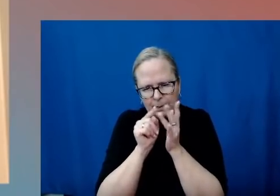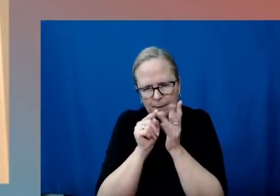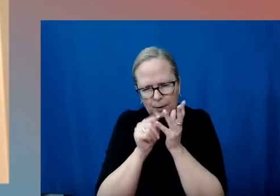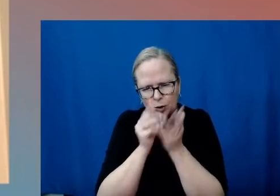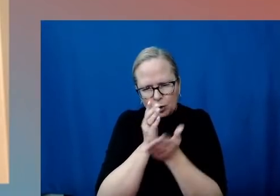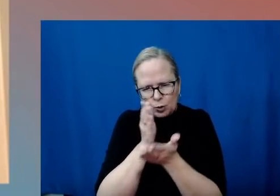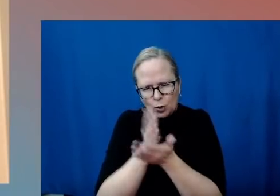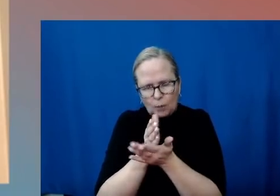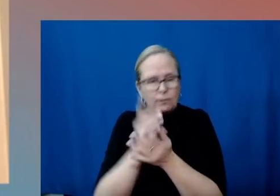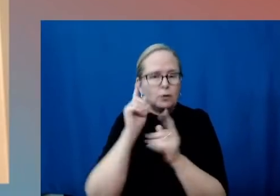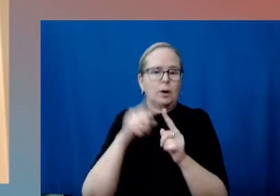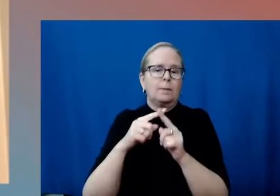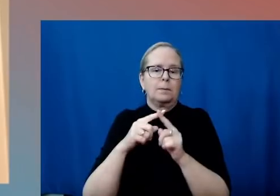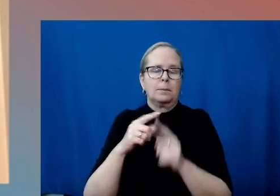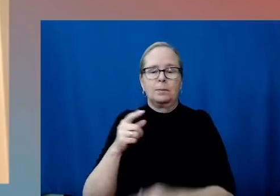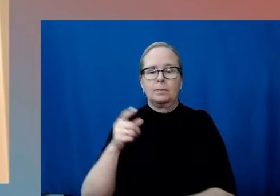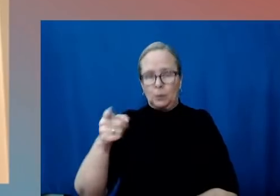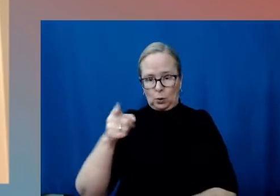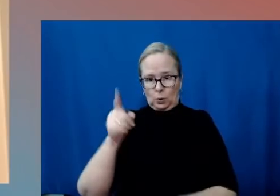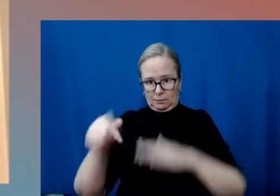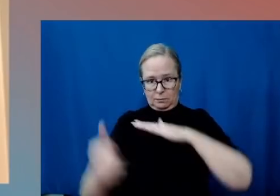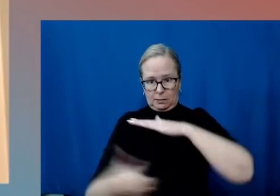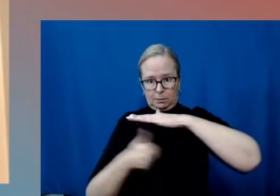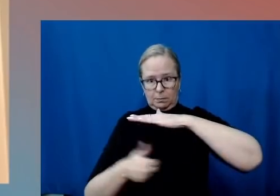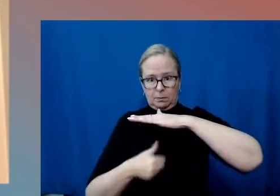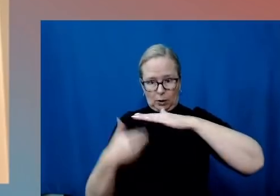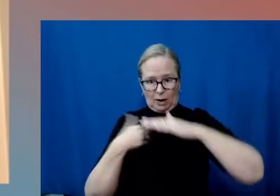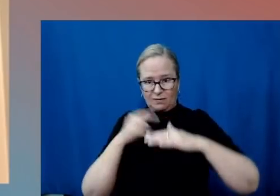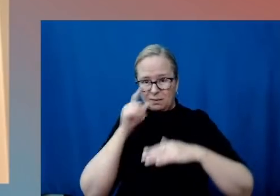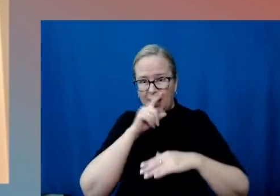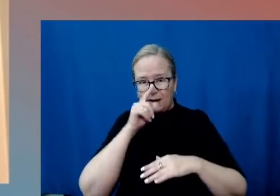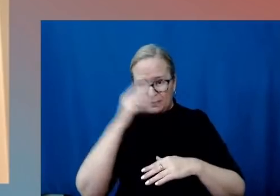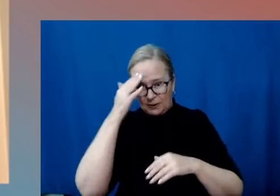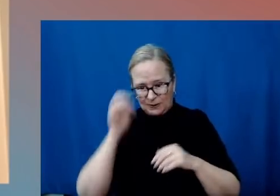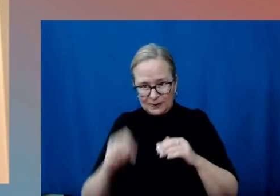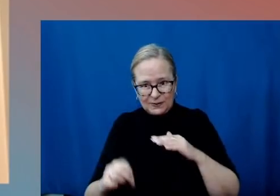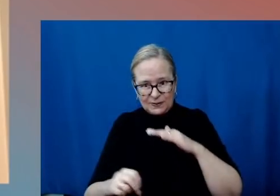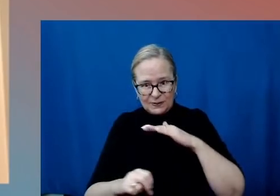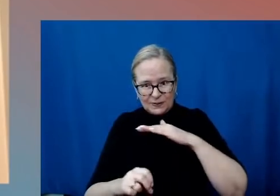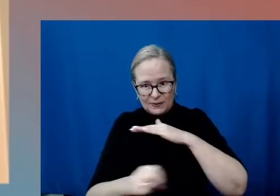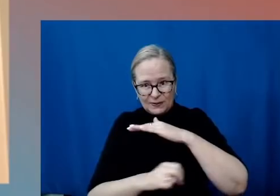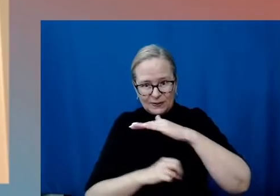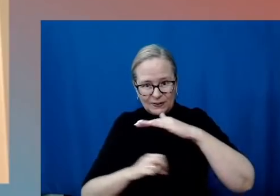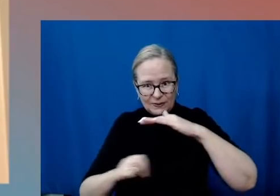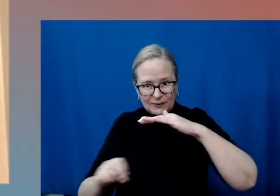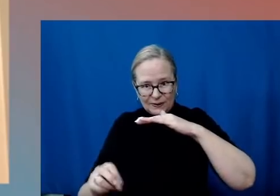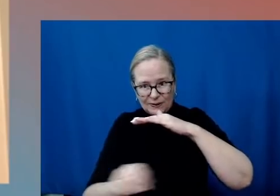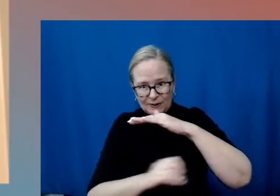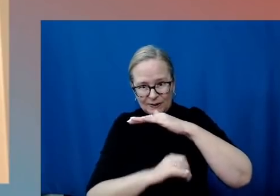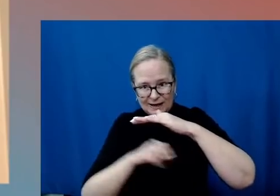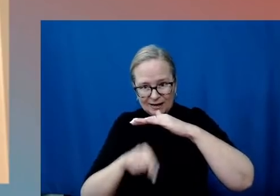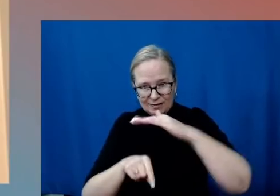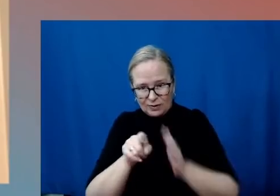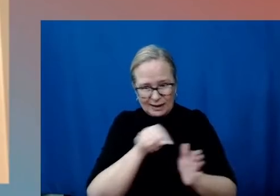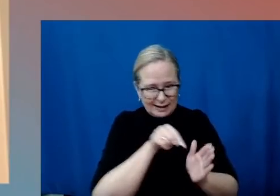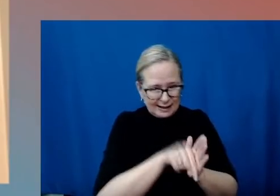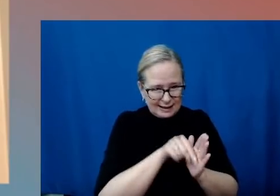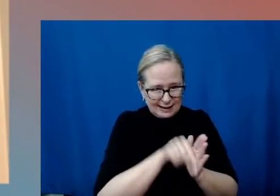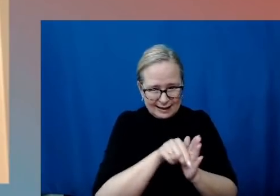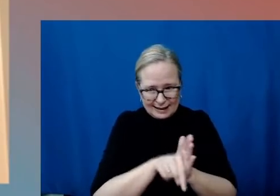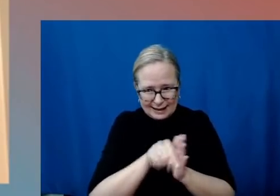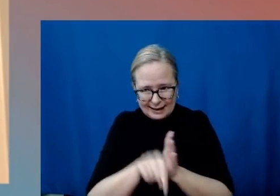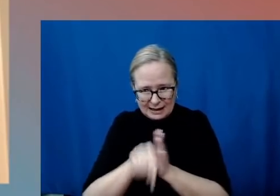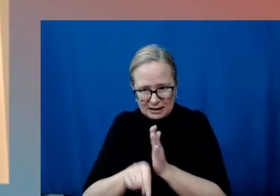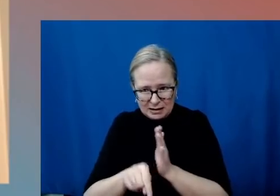And it's this physical thing. Like if you have mice in your cellar, you need to kill all of them. You don't leave like two